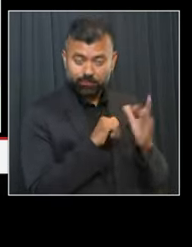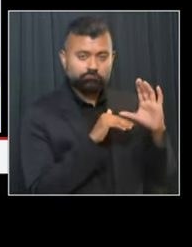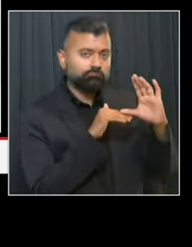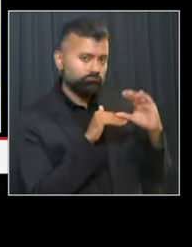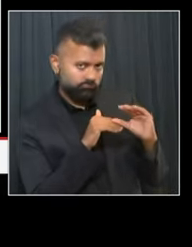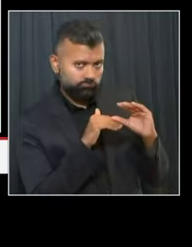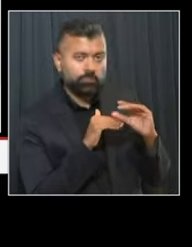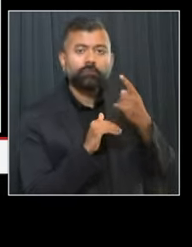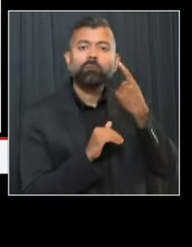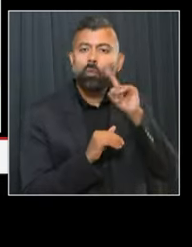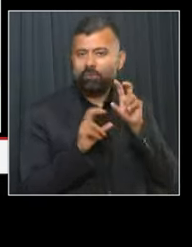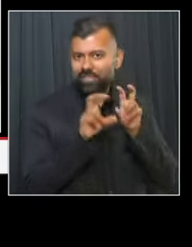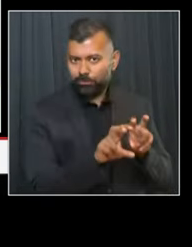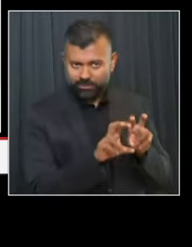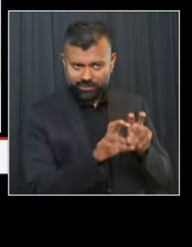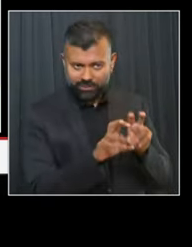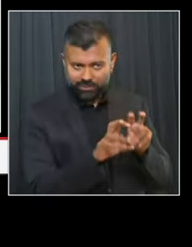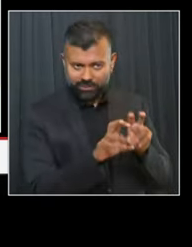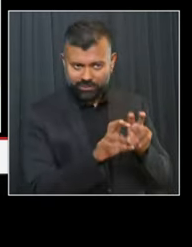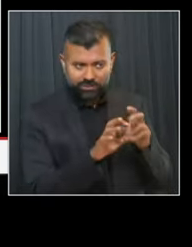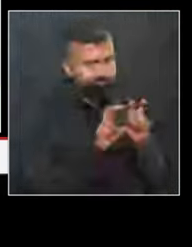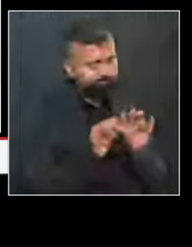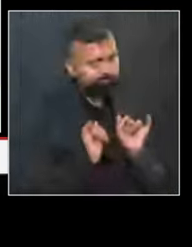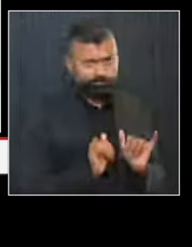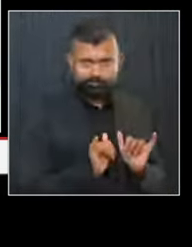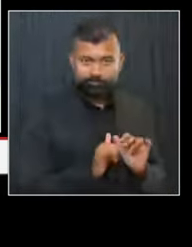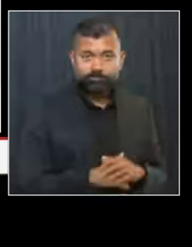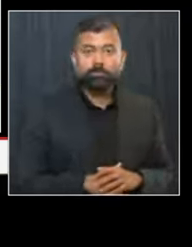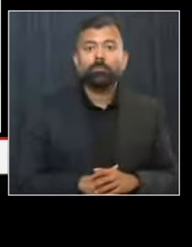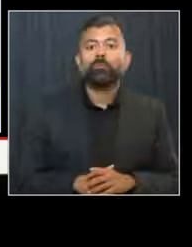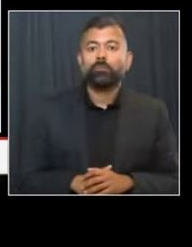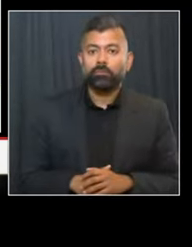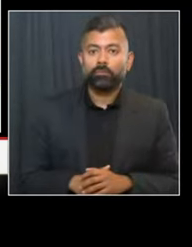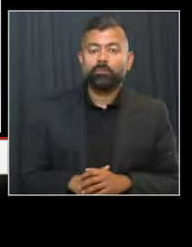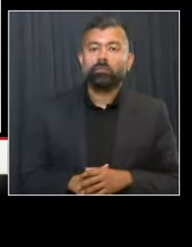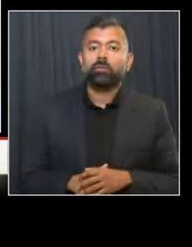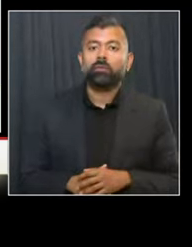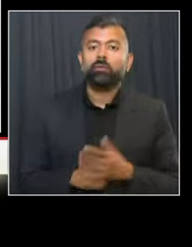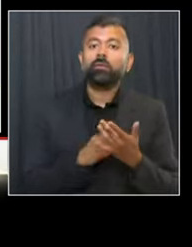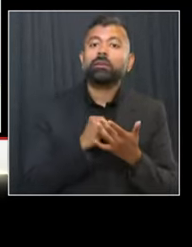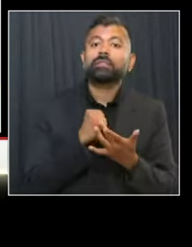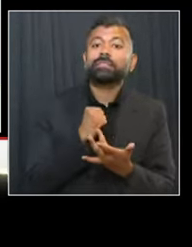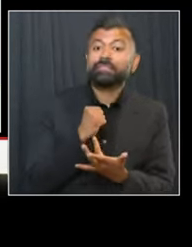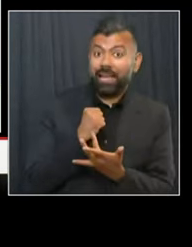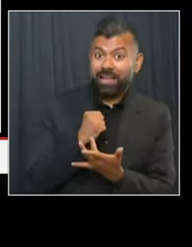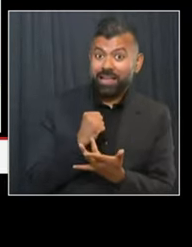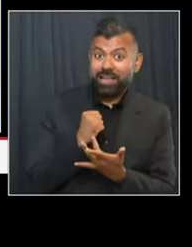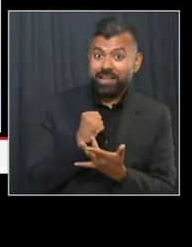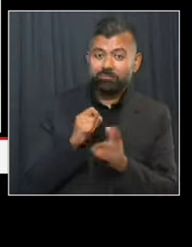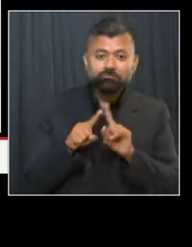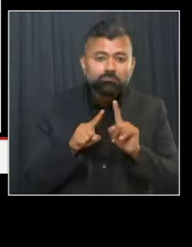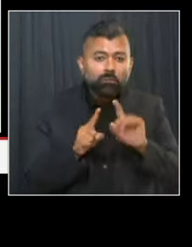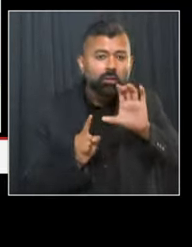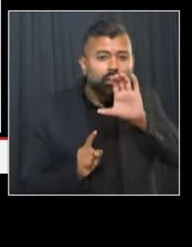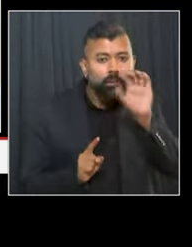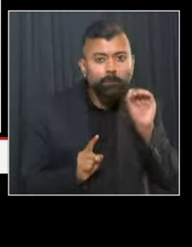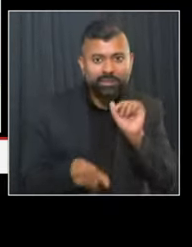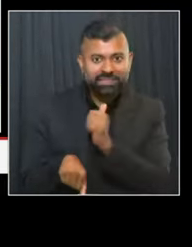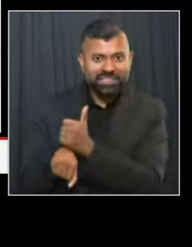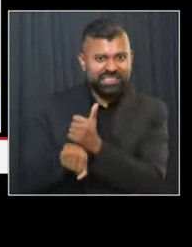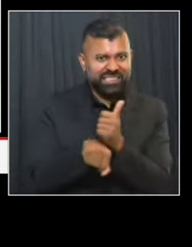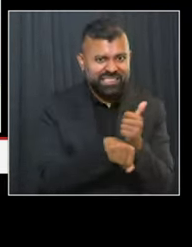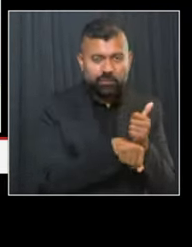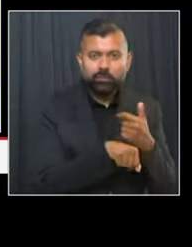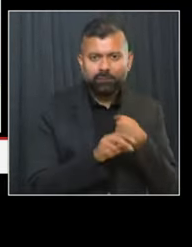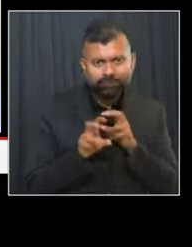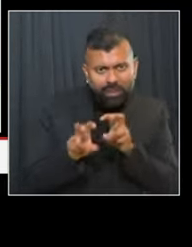startups. We're also doing something different, expanding gaming opportunities in the district with commercial, they tell